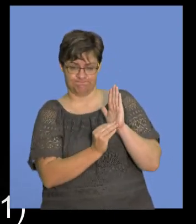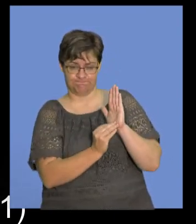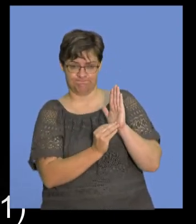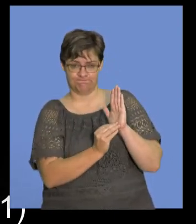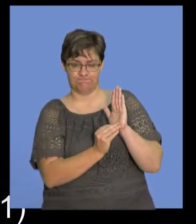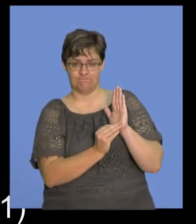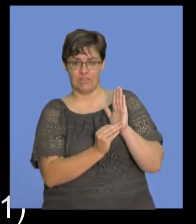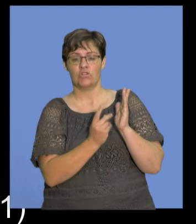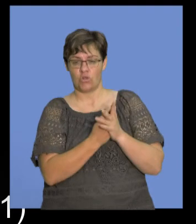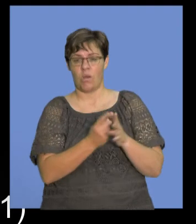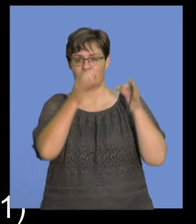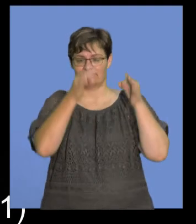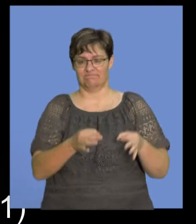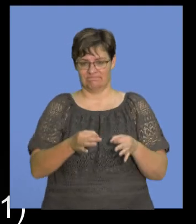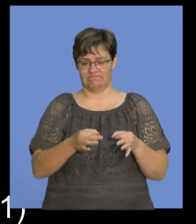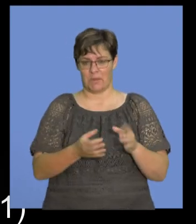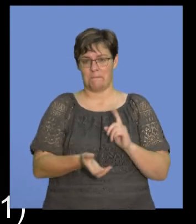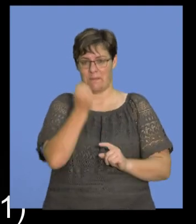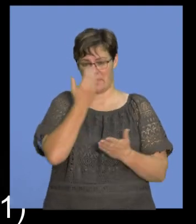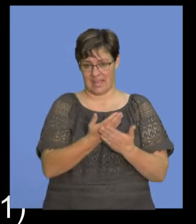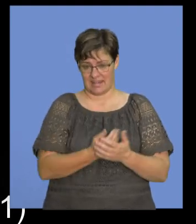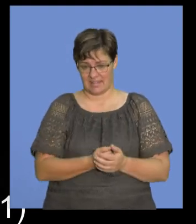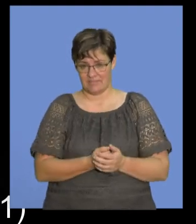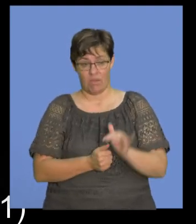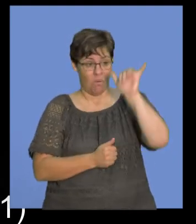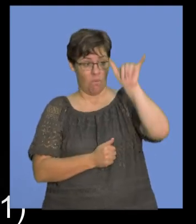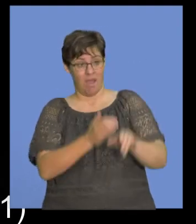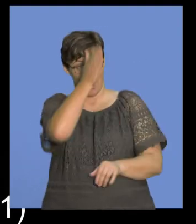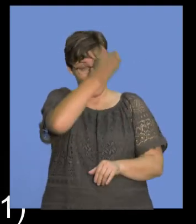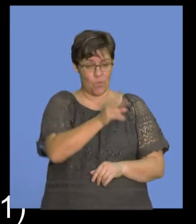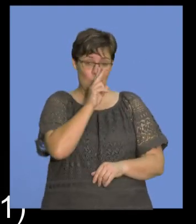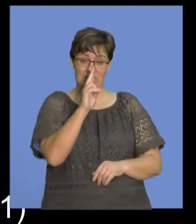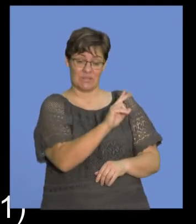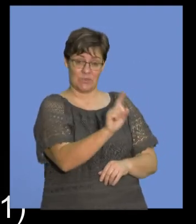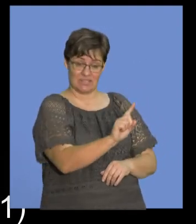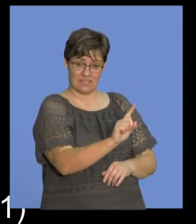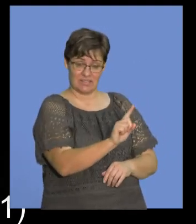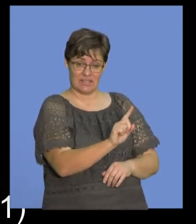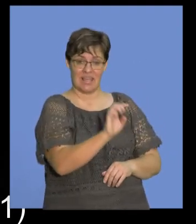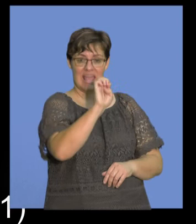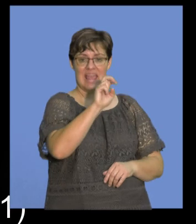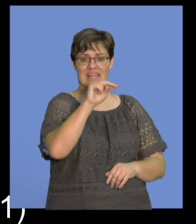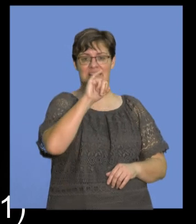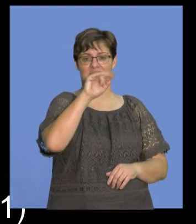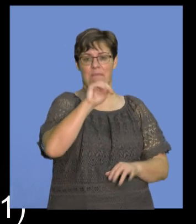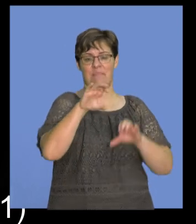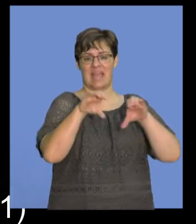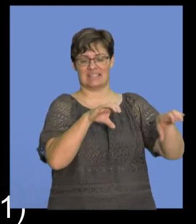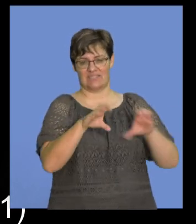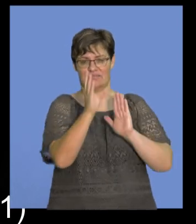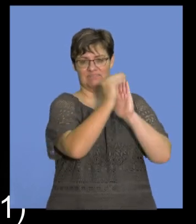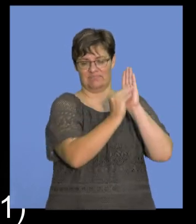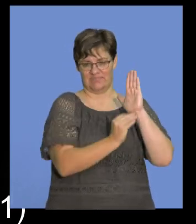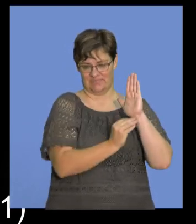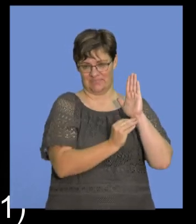was recorded so that we could draw a conclusion. And if we go onto the y-axis, we see that it was the